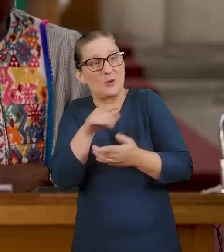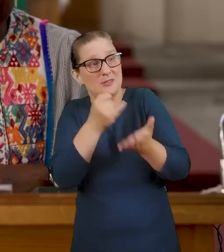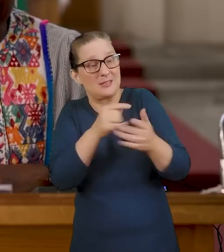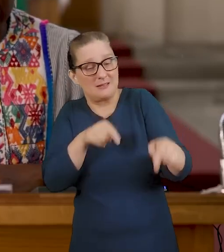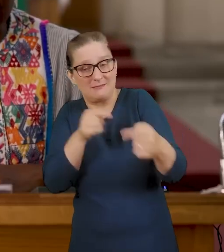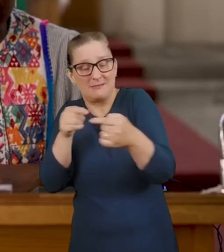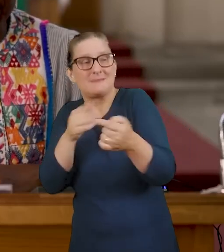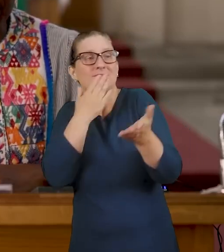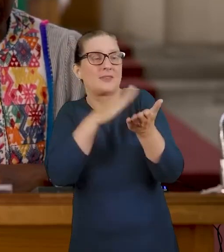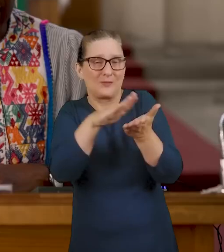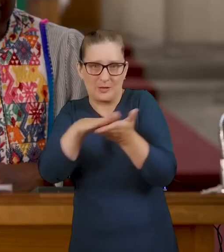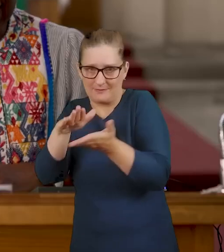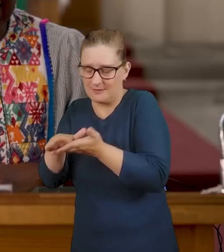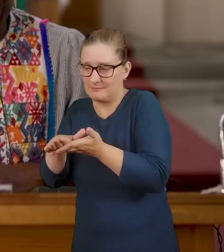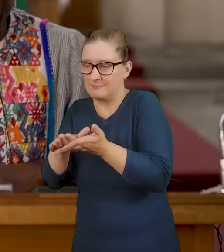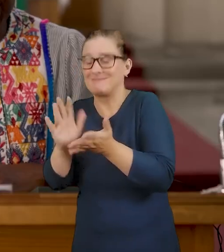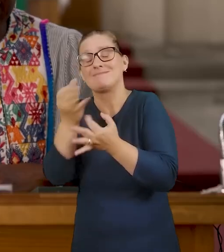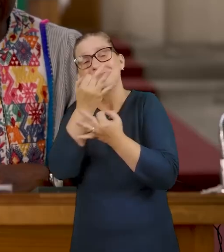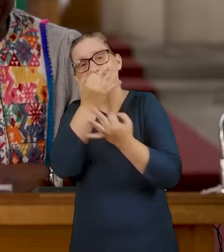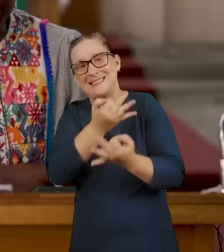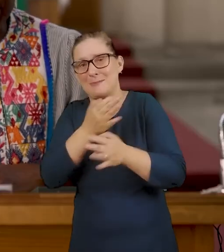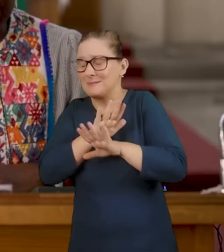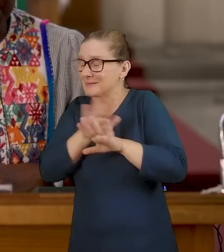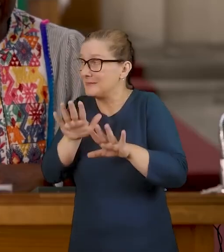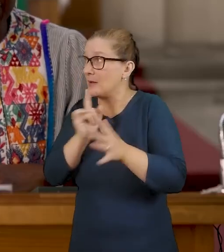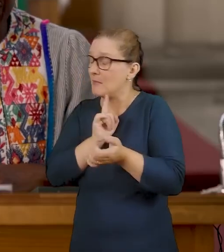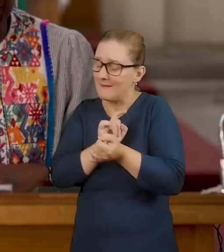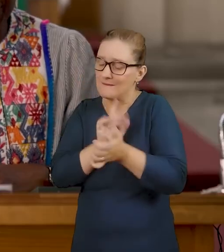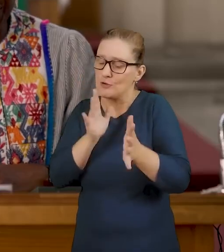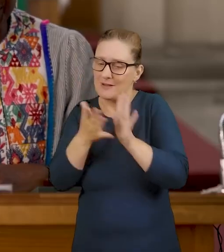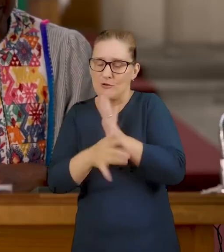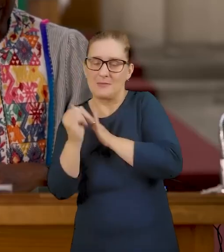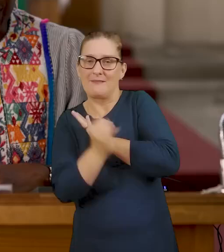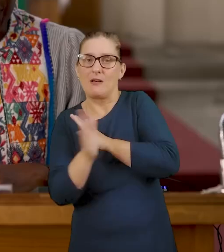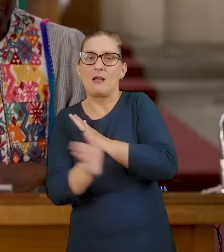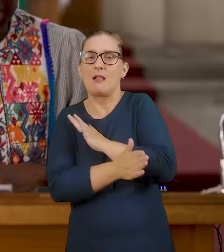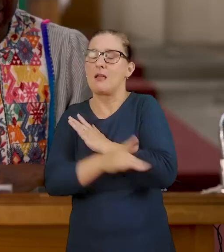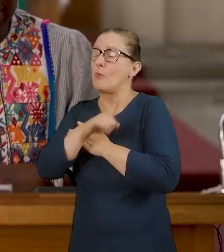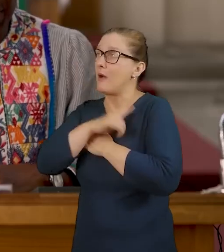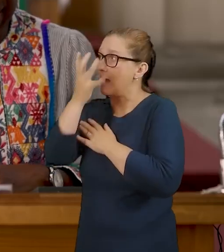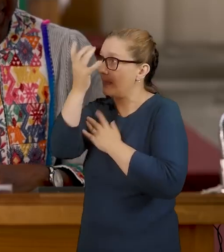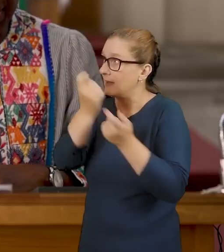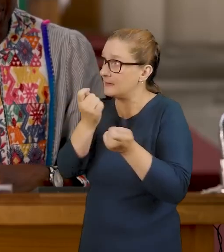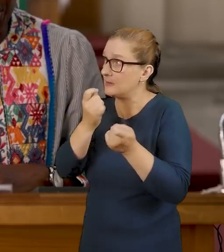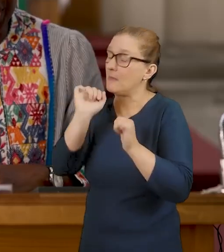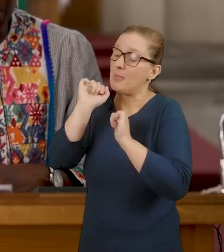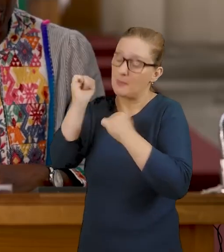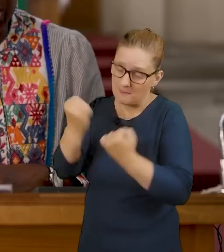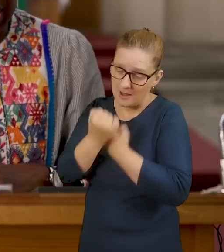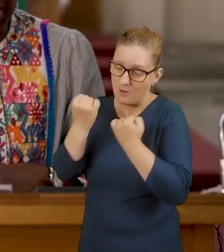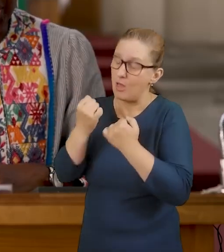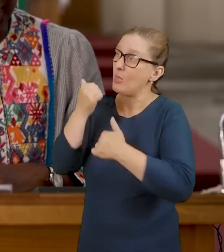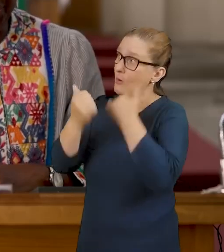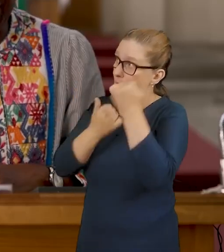forgive those who sin against us. Lead us not into temptation, but deliver us from evil. For the kingdom, the power, and the glory are